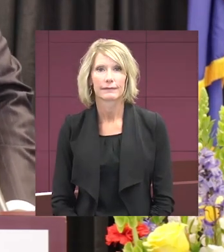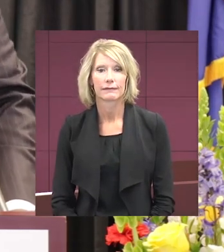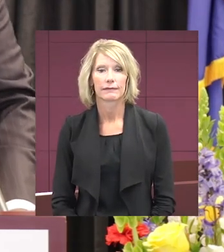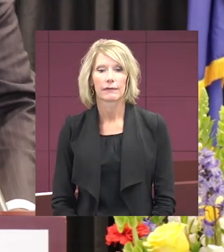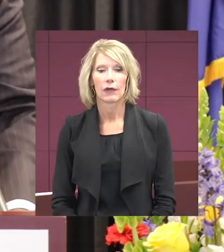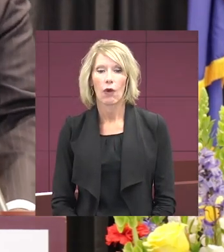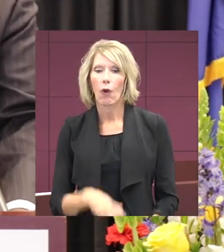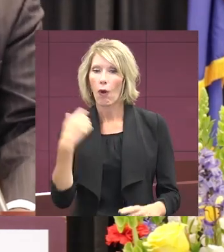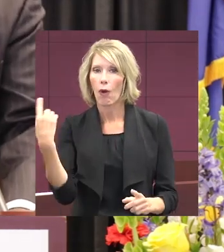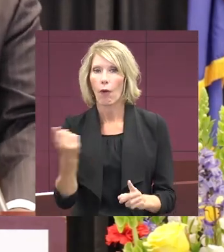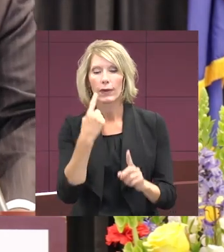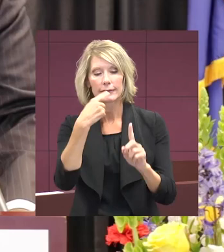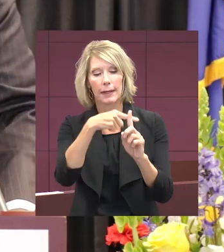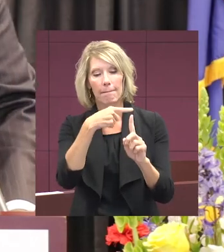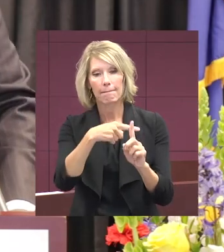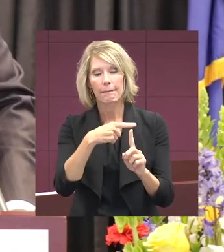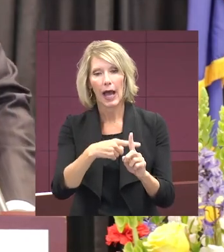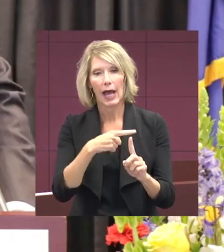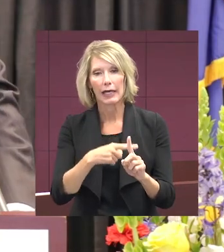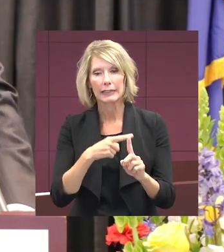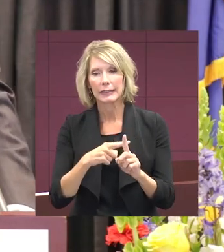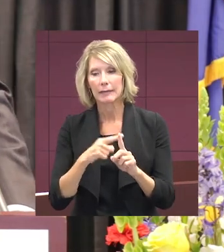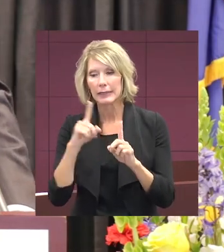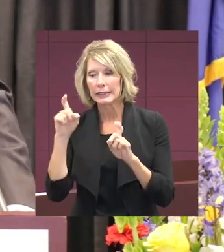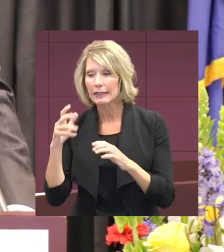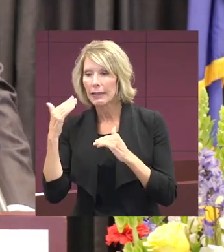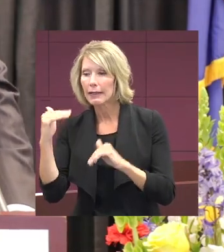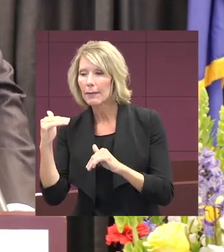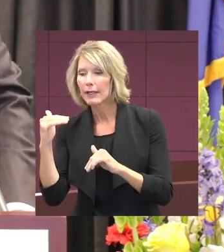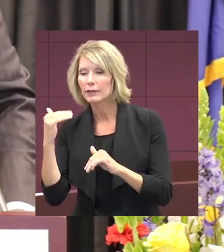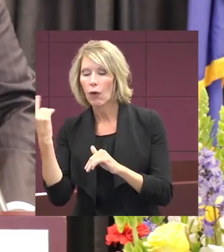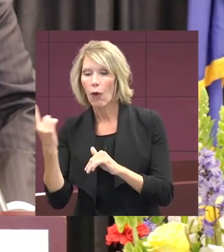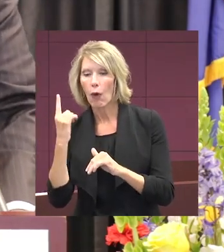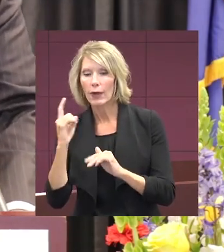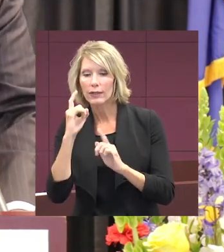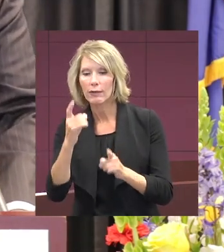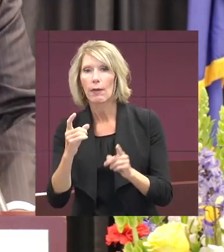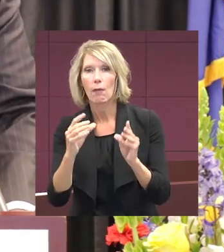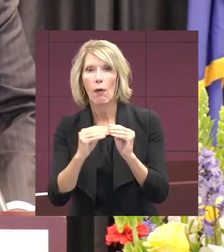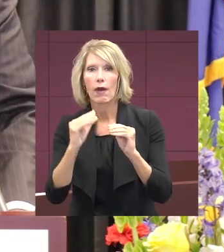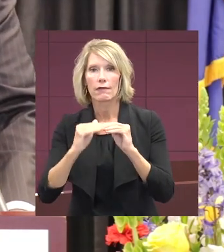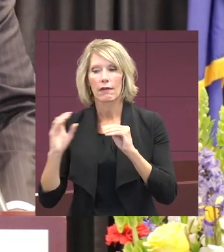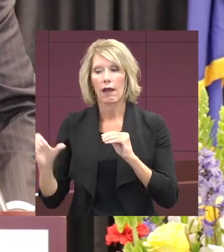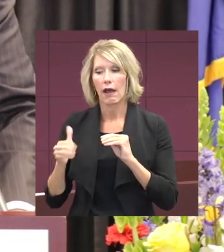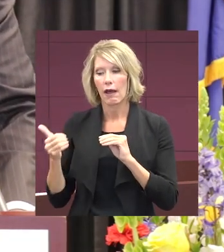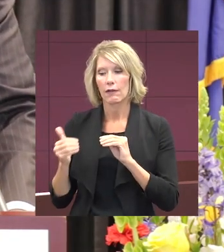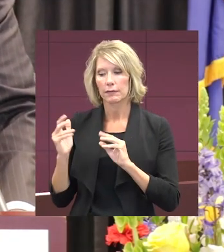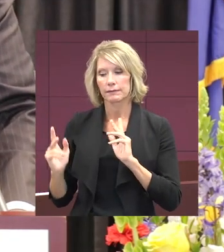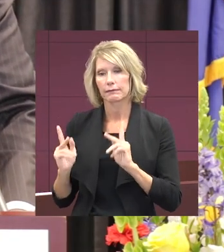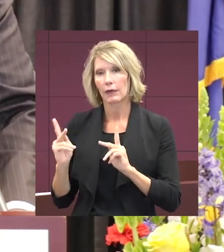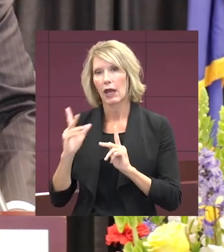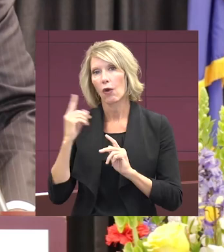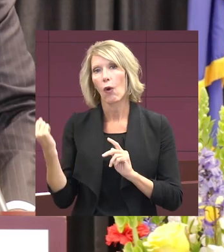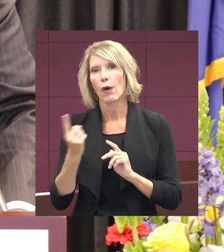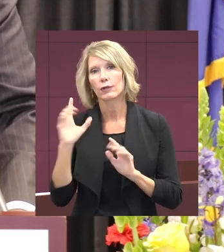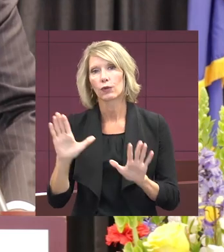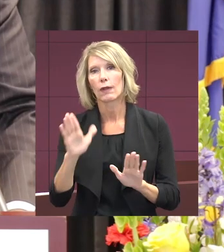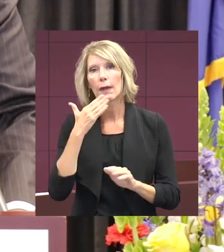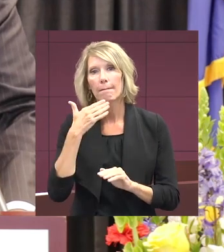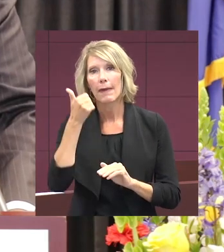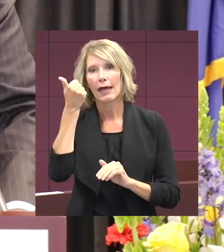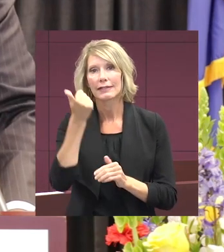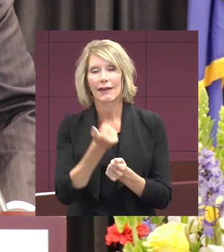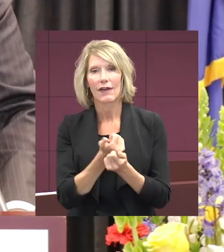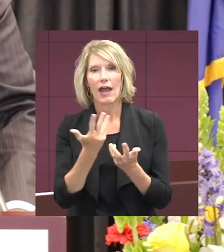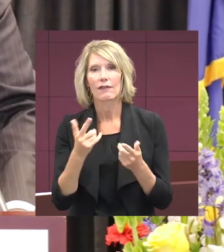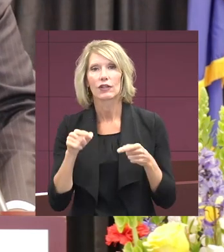being positive, testing our limits, contributing more than others, and being the very best of